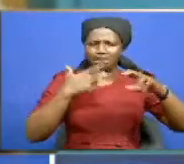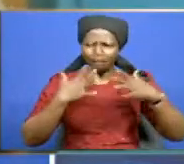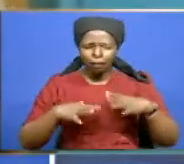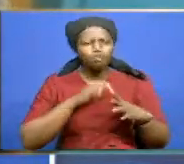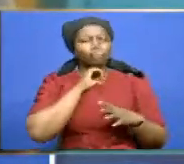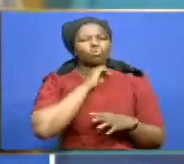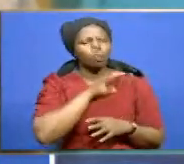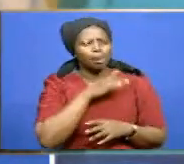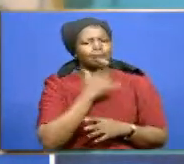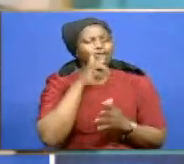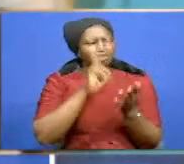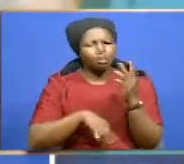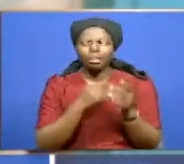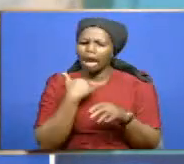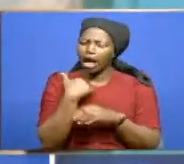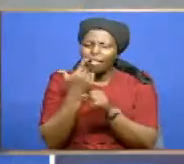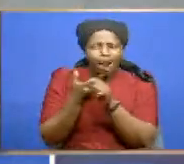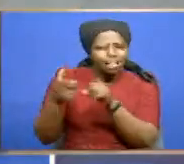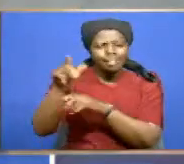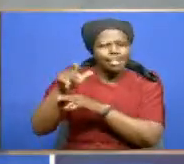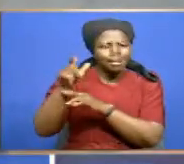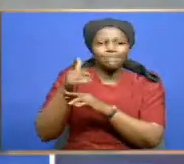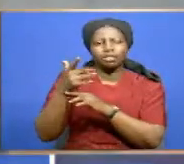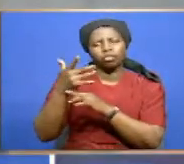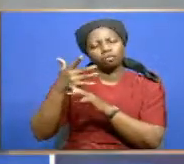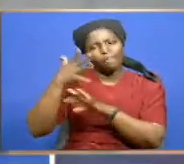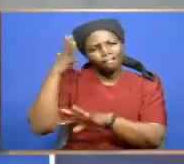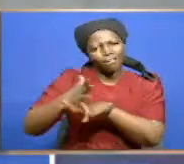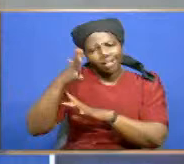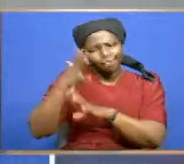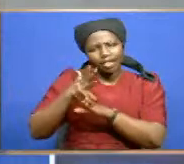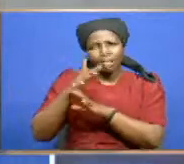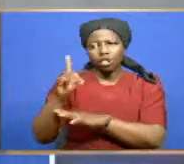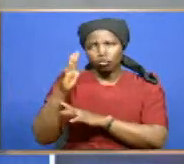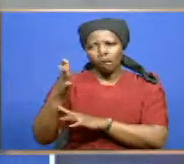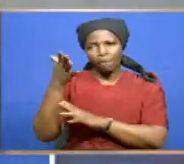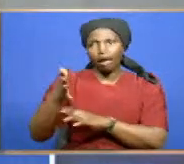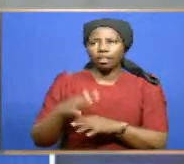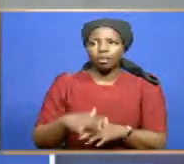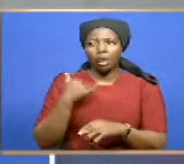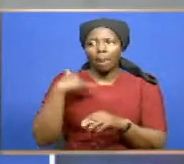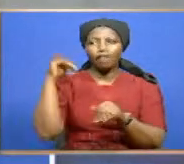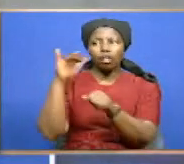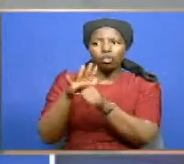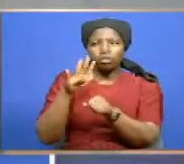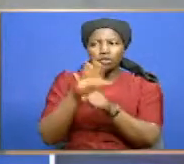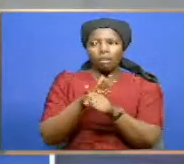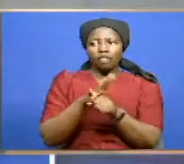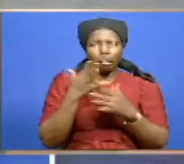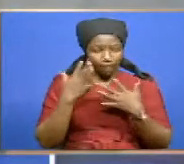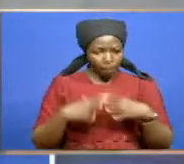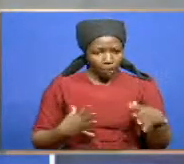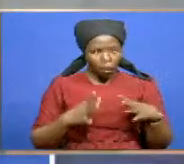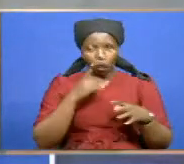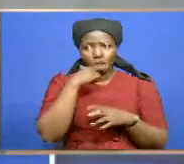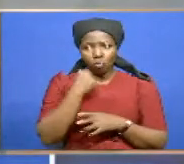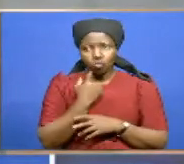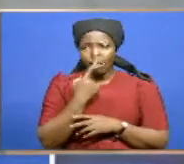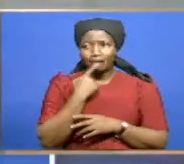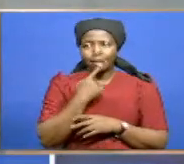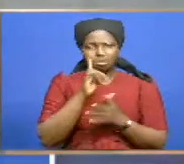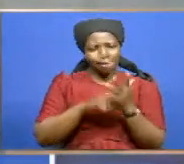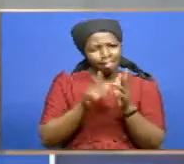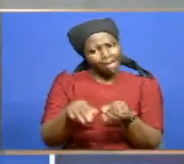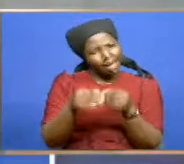ongezeko la mawakili bandia katika eneo hilo. Been a huge upsurge of people claiming to offer